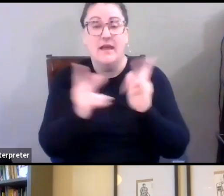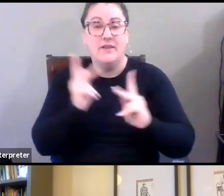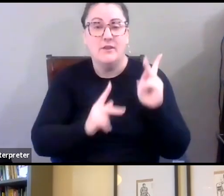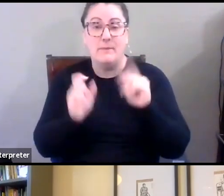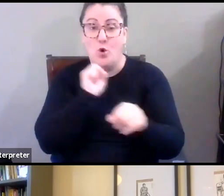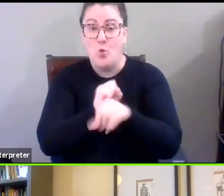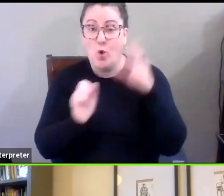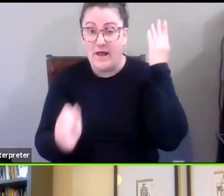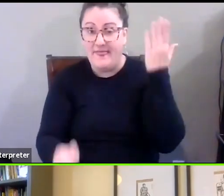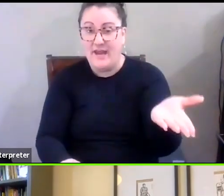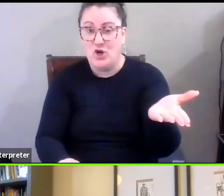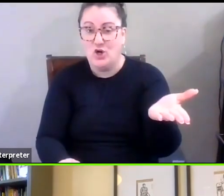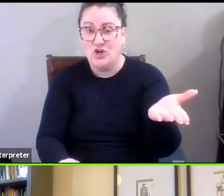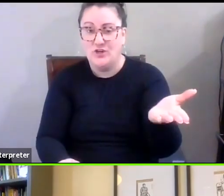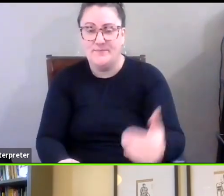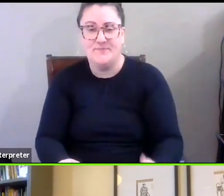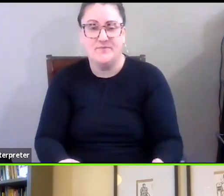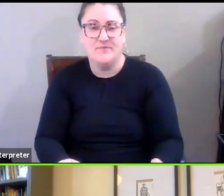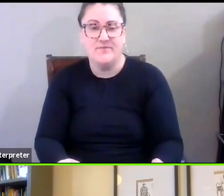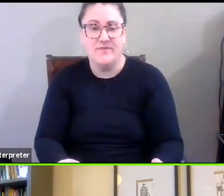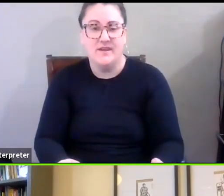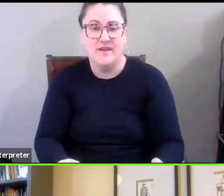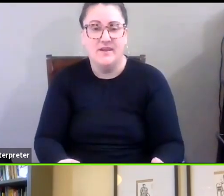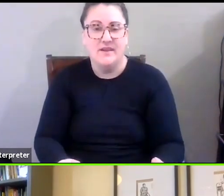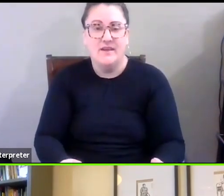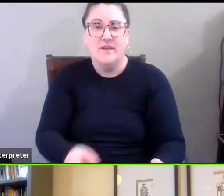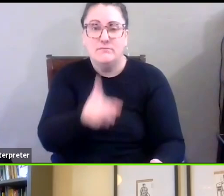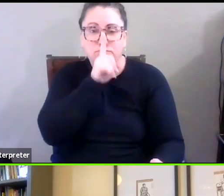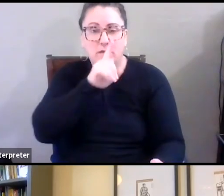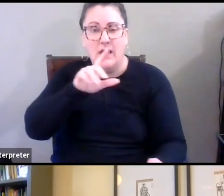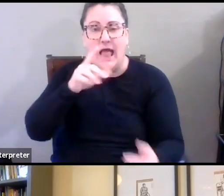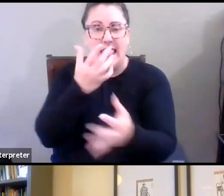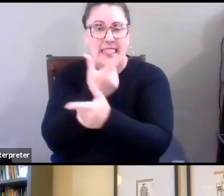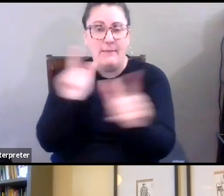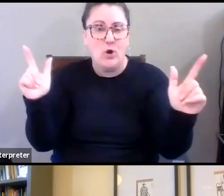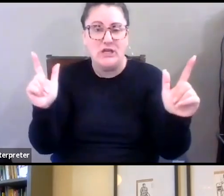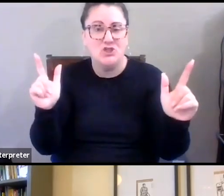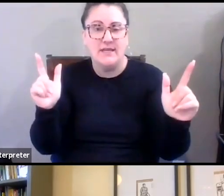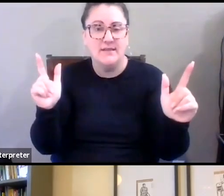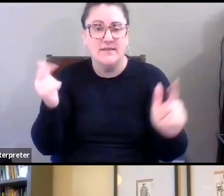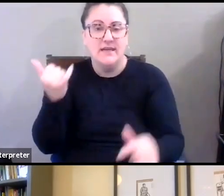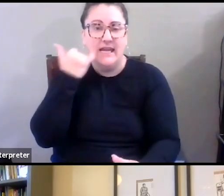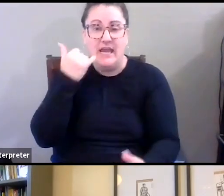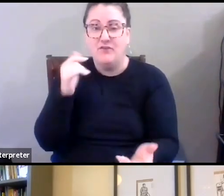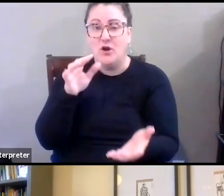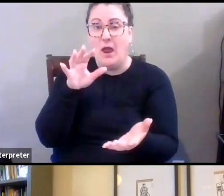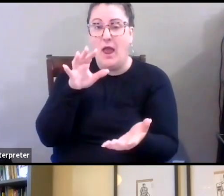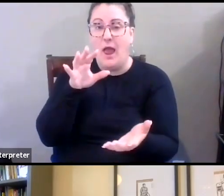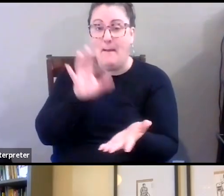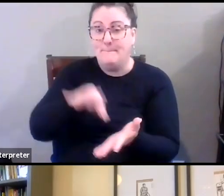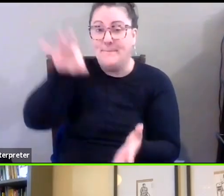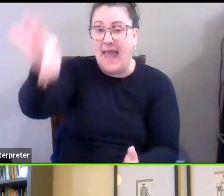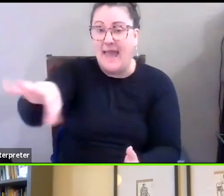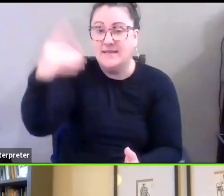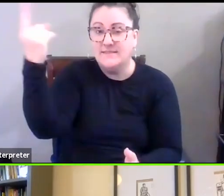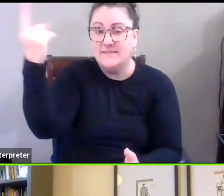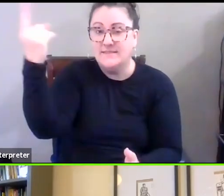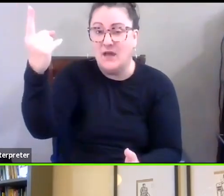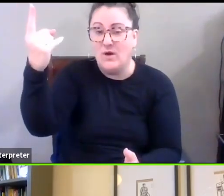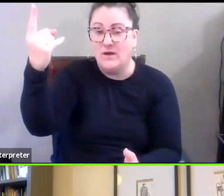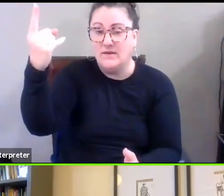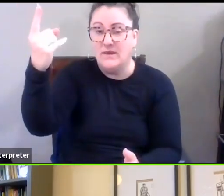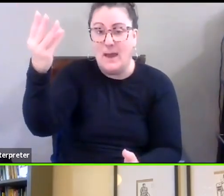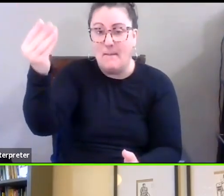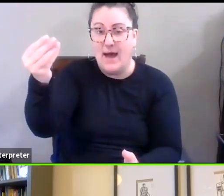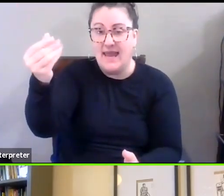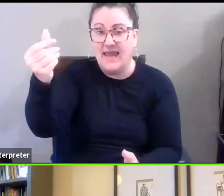there, you know, you cannot talk about liberation if you're paying someone a paltry amount of